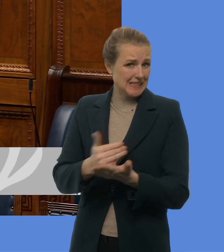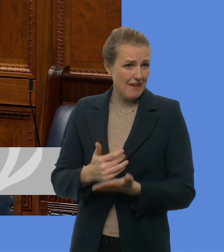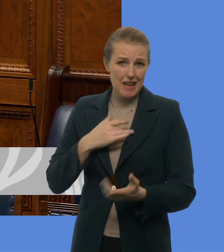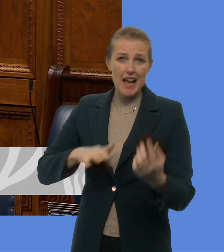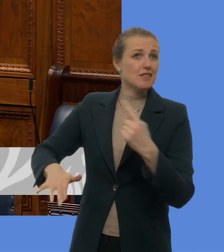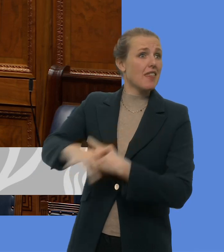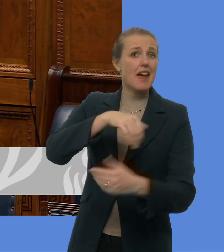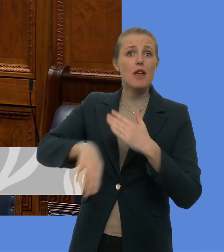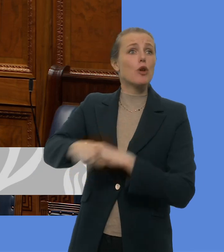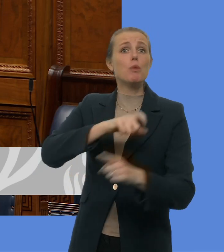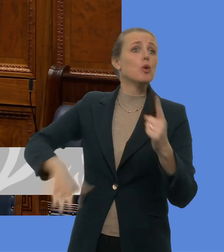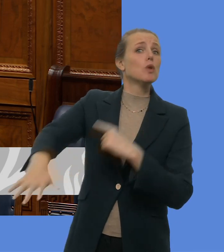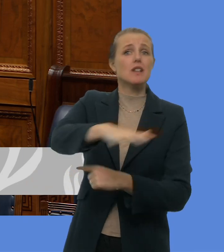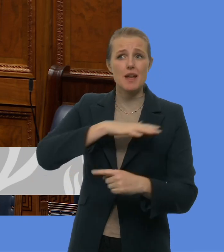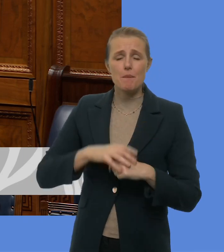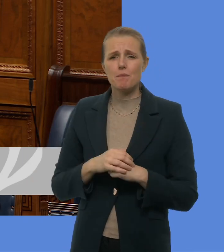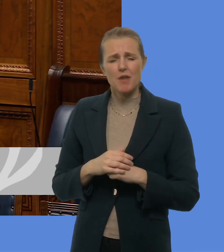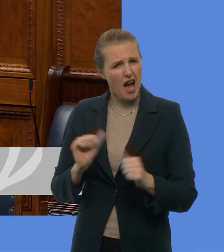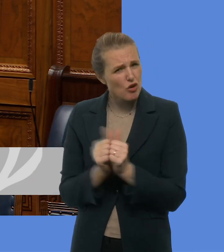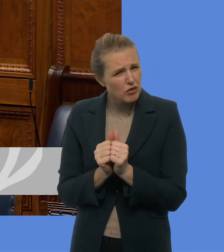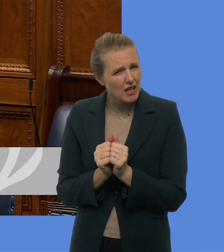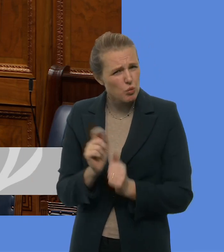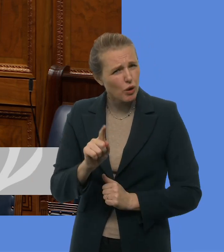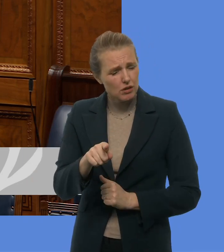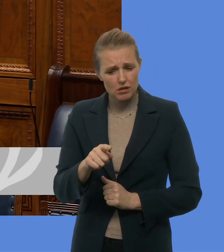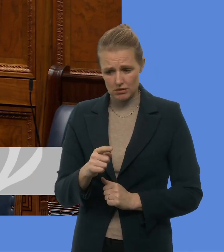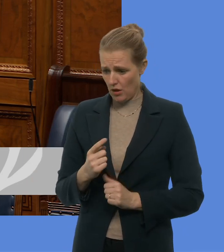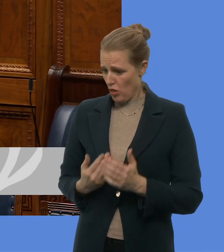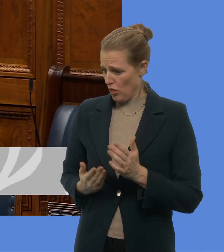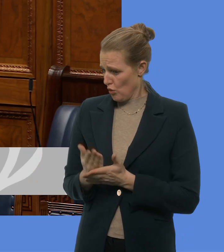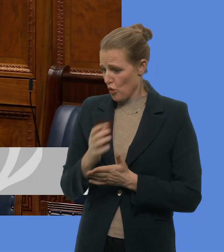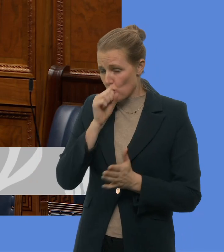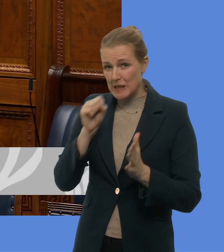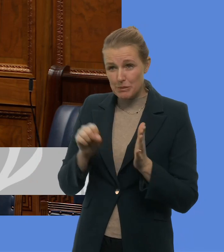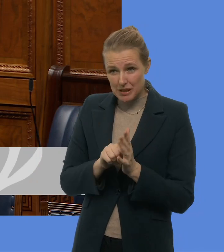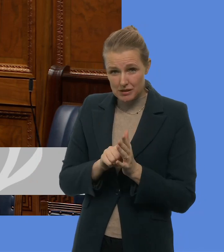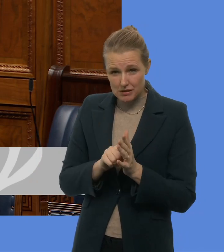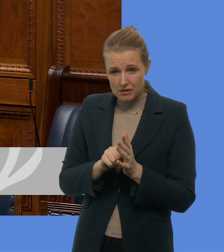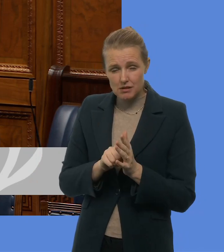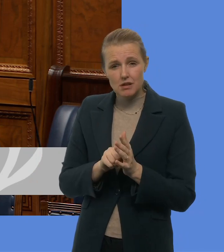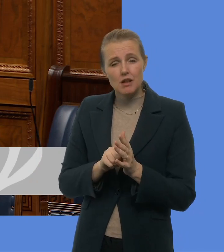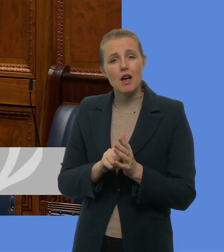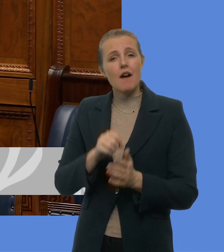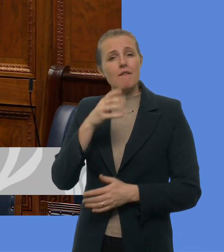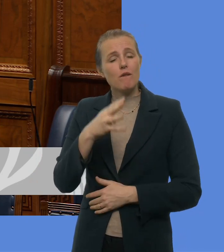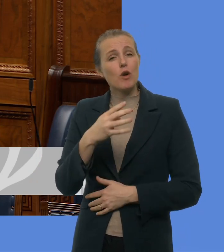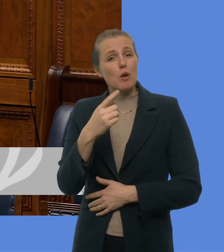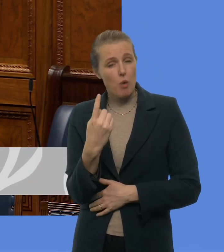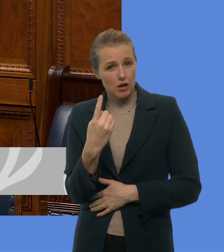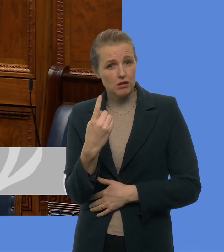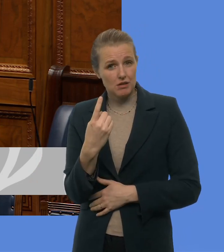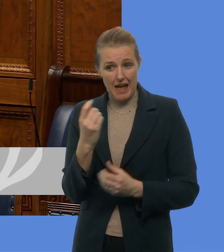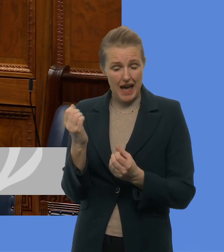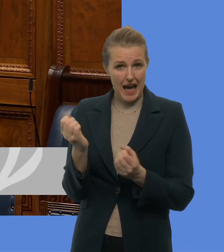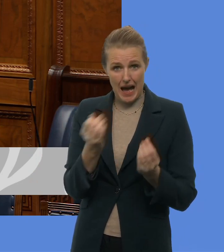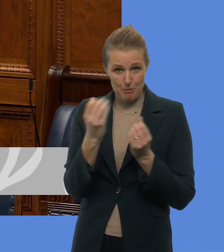the Minister agree that it was deplorable that at one point over the Christmas period, 41 of 49 available ambulances across